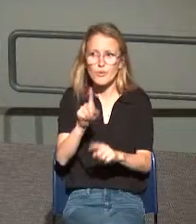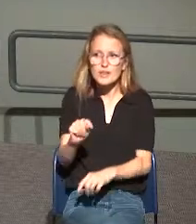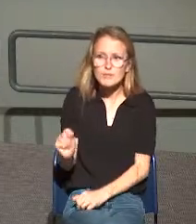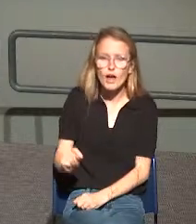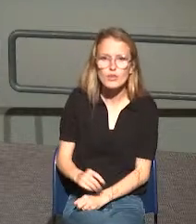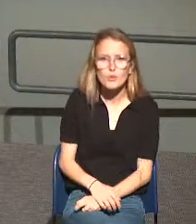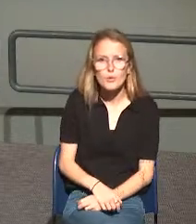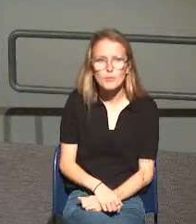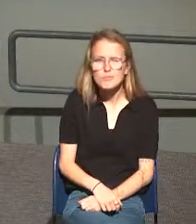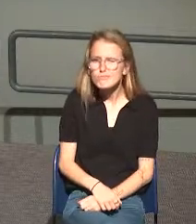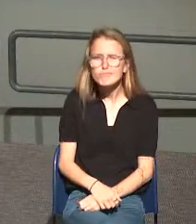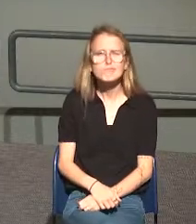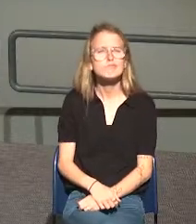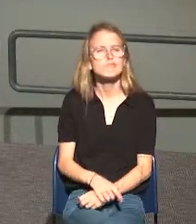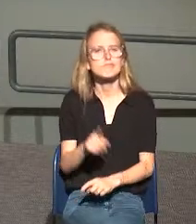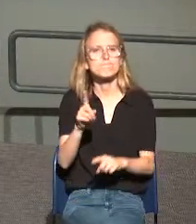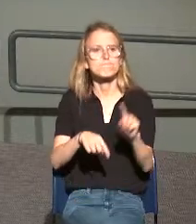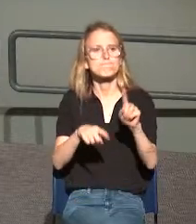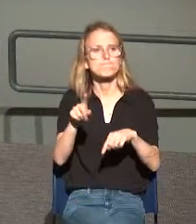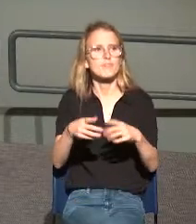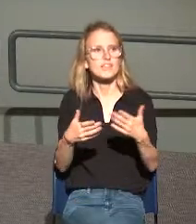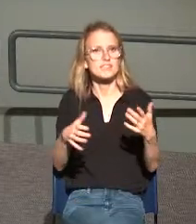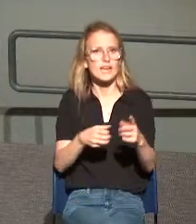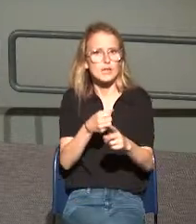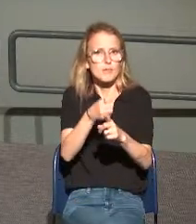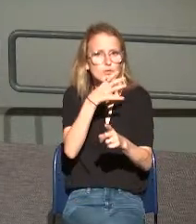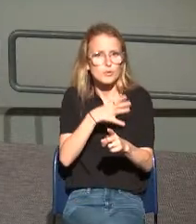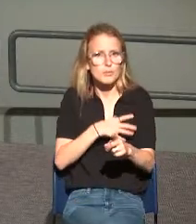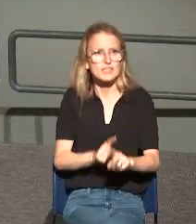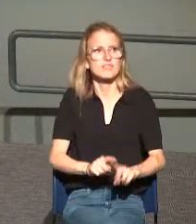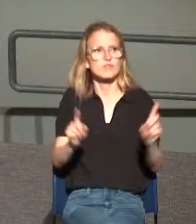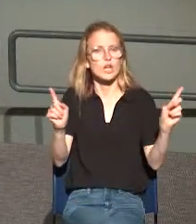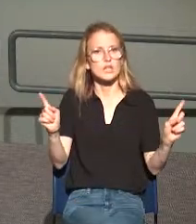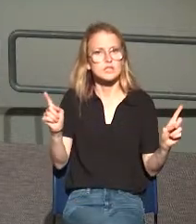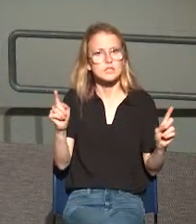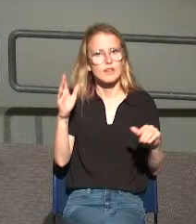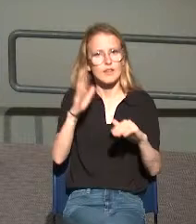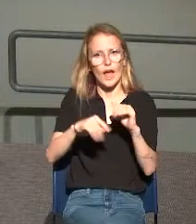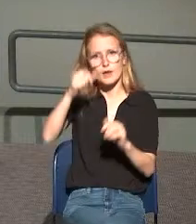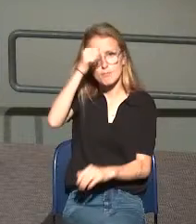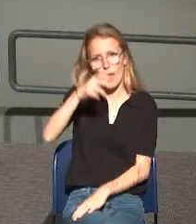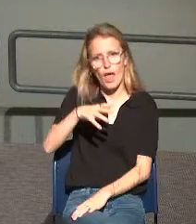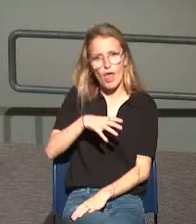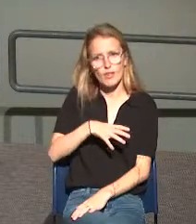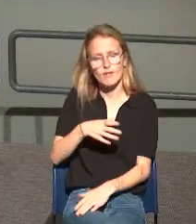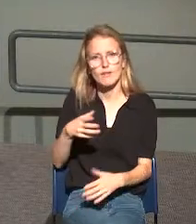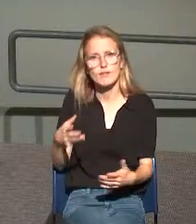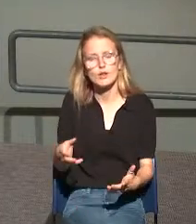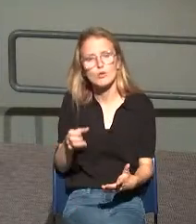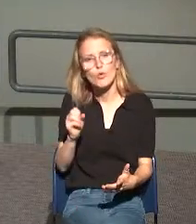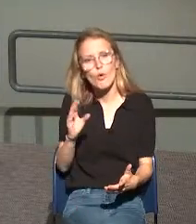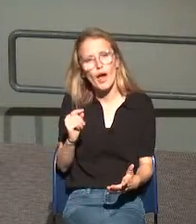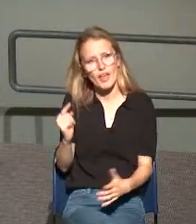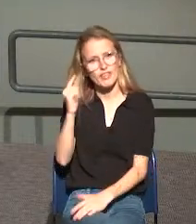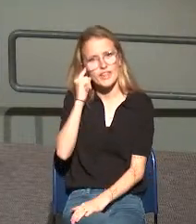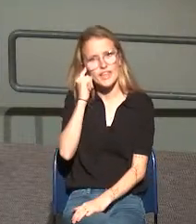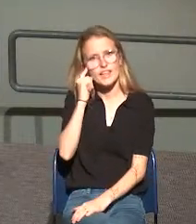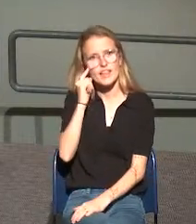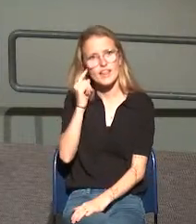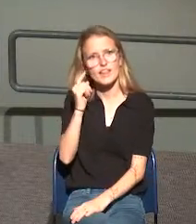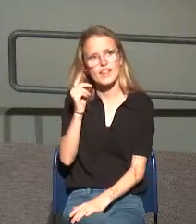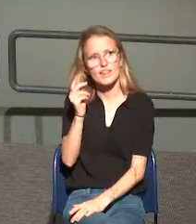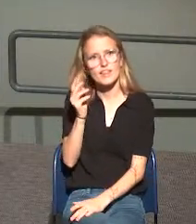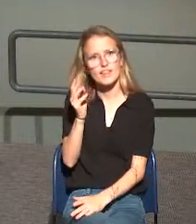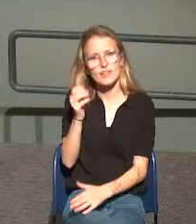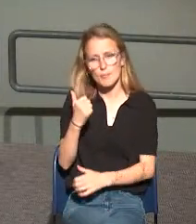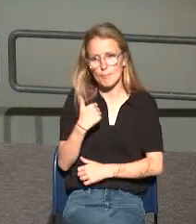there's various things that impact women differently than they do men, and so I think the services still have a ways